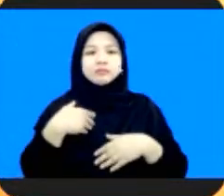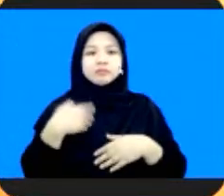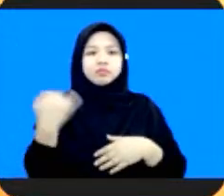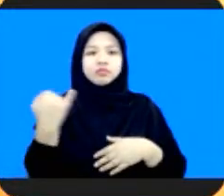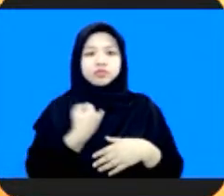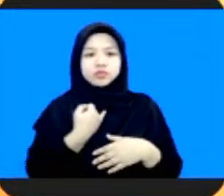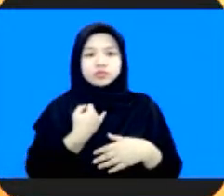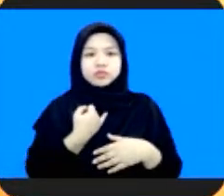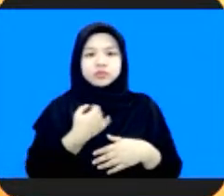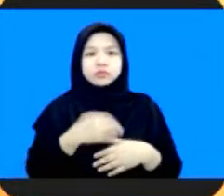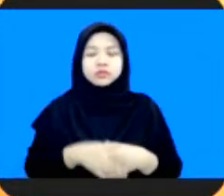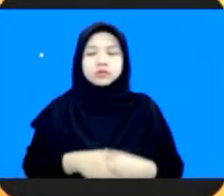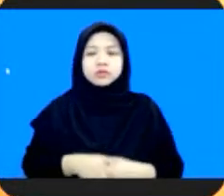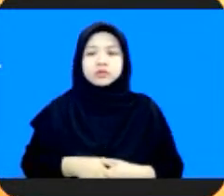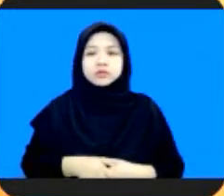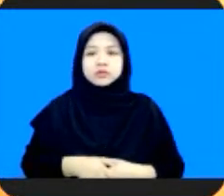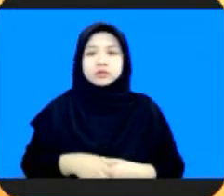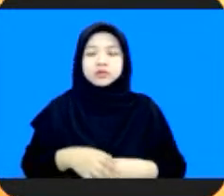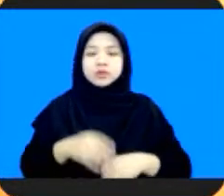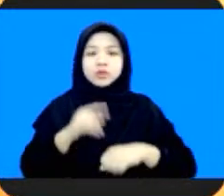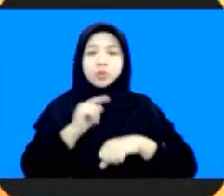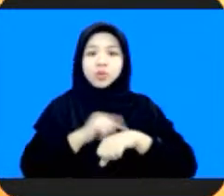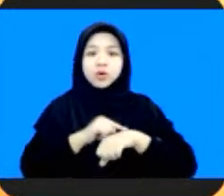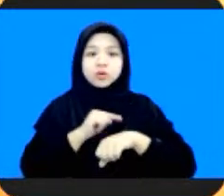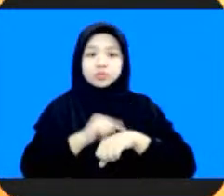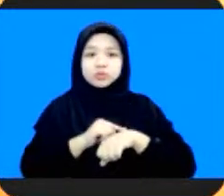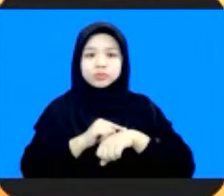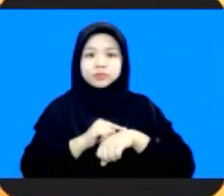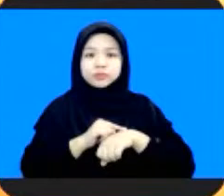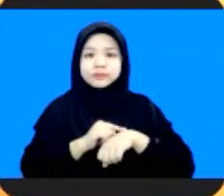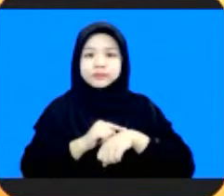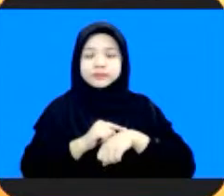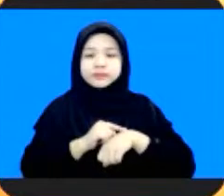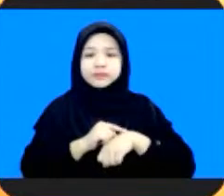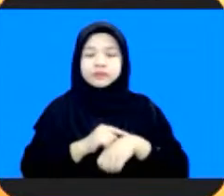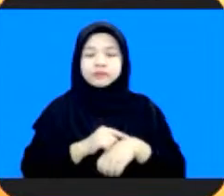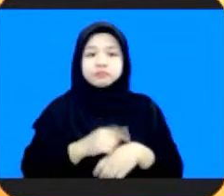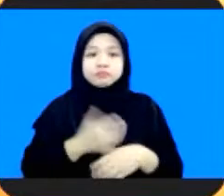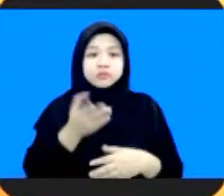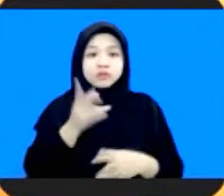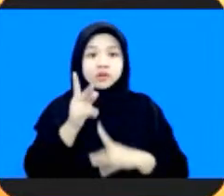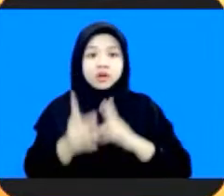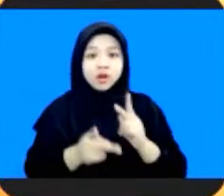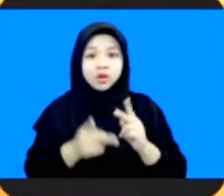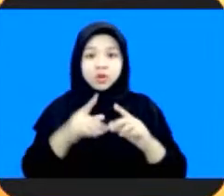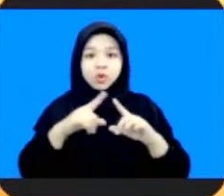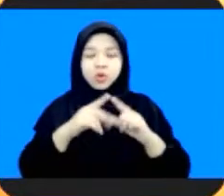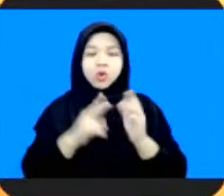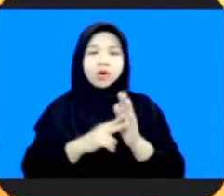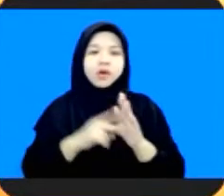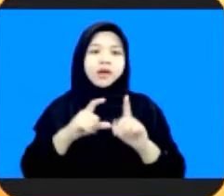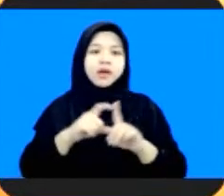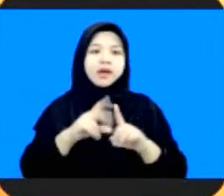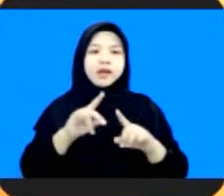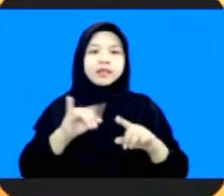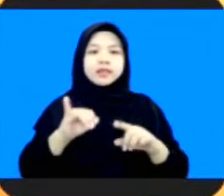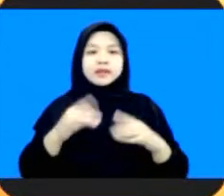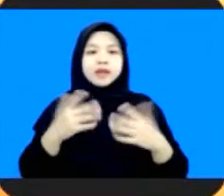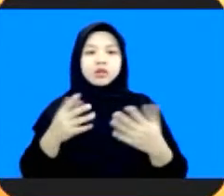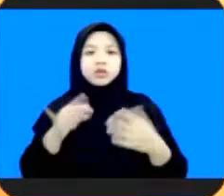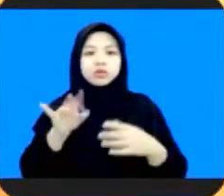but anything to add from Adriano and Rizky on this very quickly?